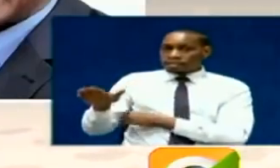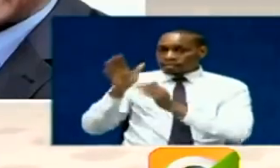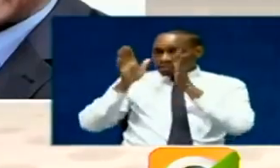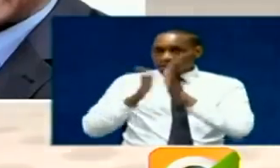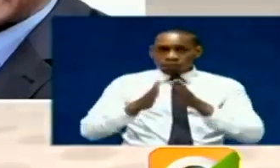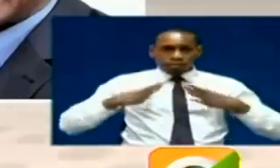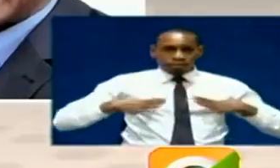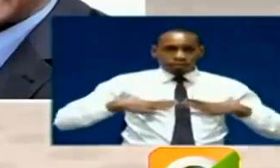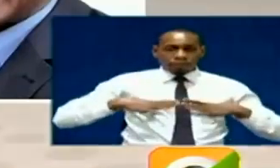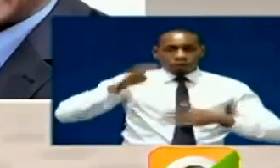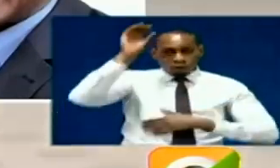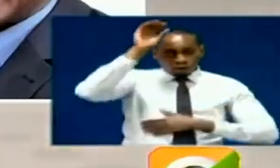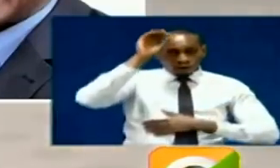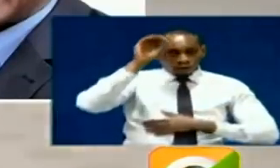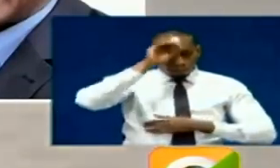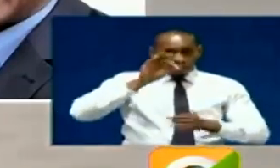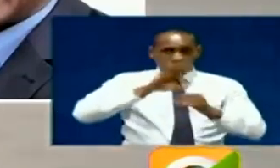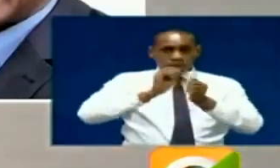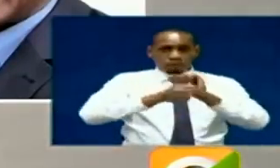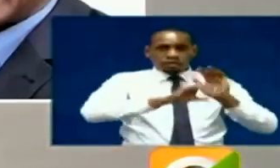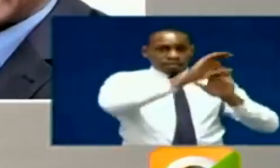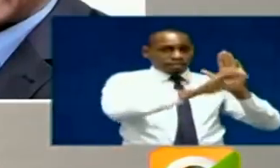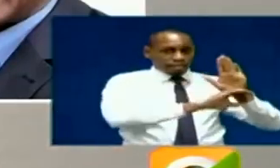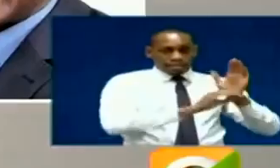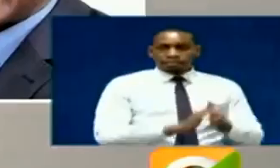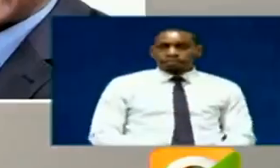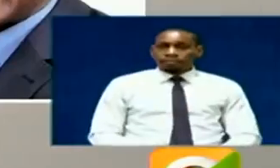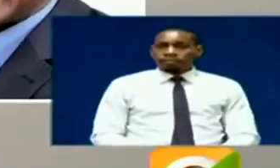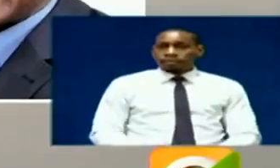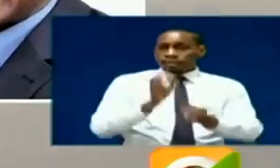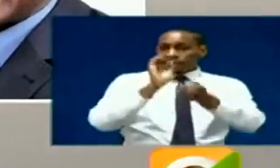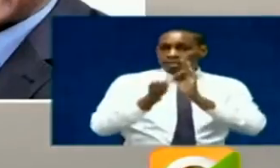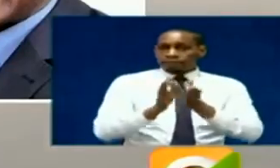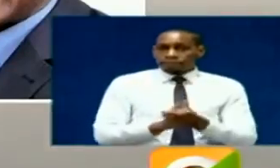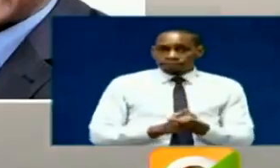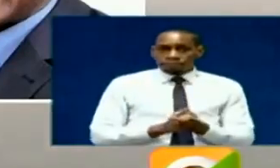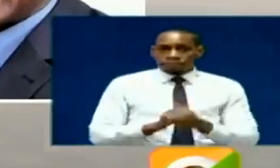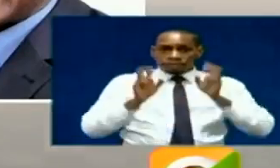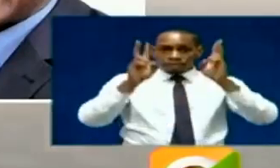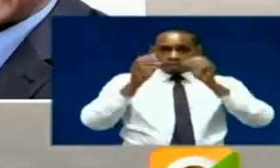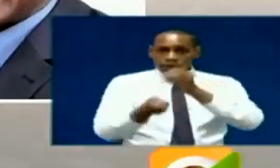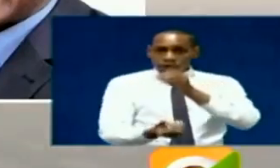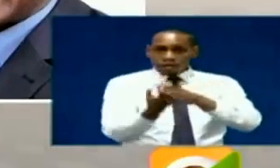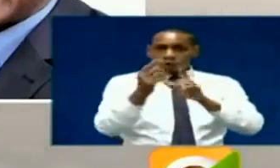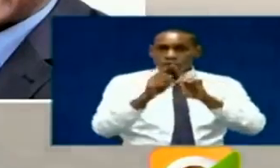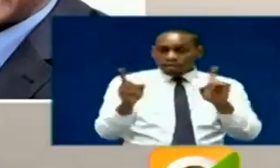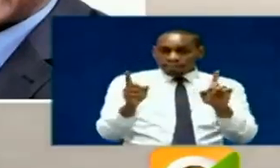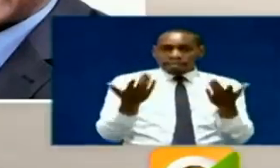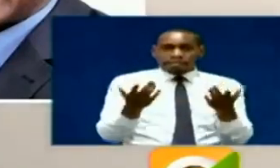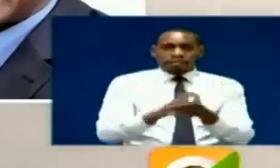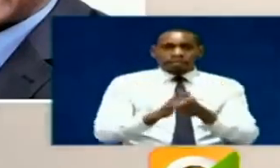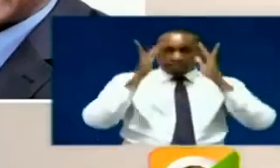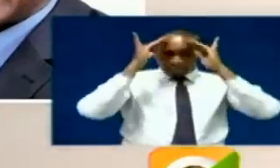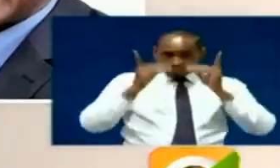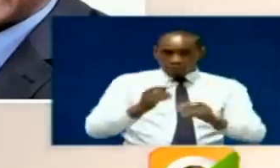and popular initiative, which is actually are misnomers, is the issue not of initiating, but who is making